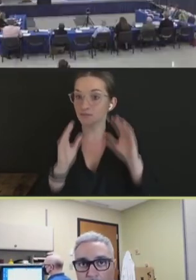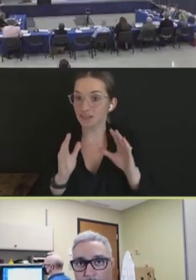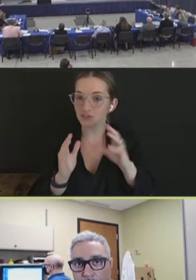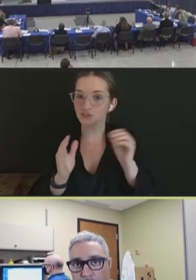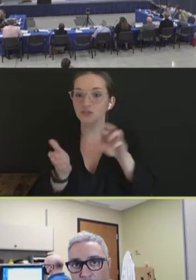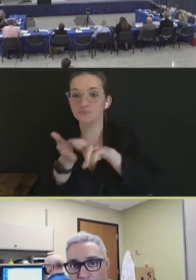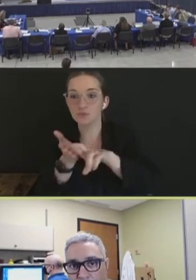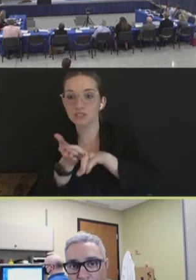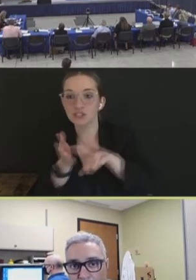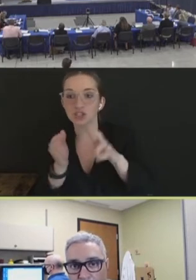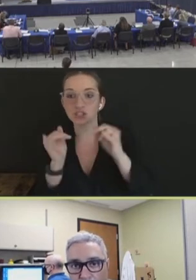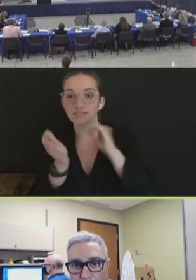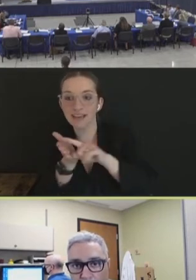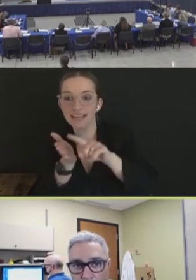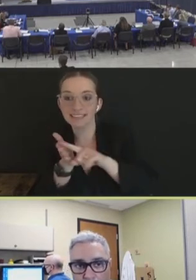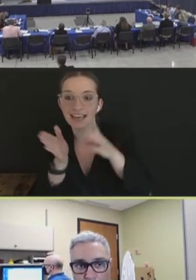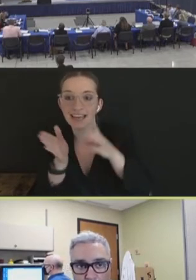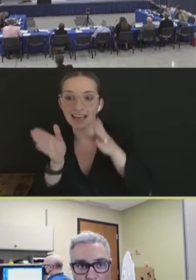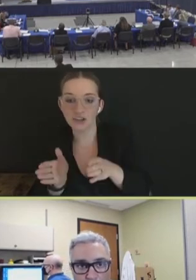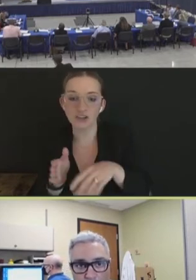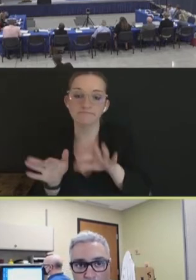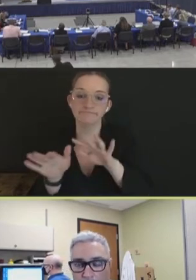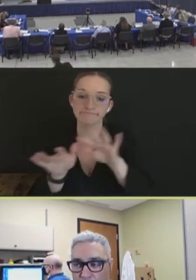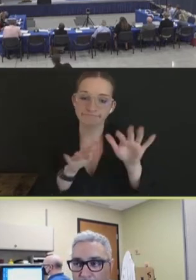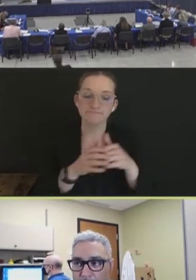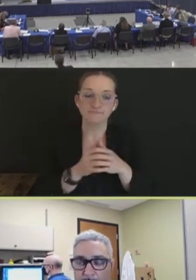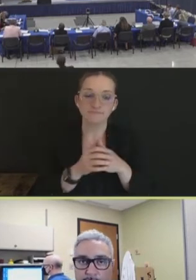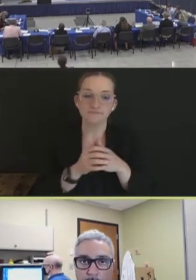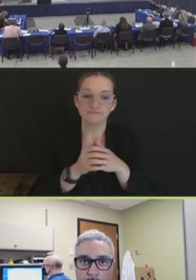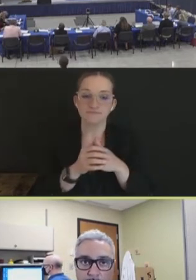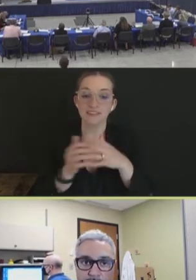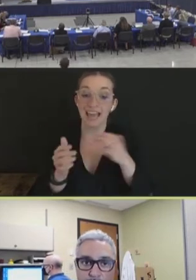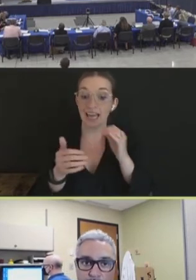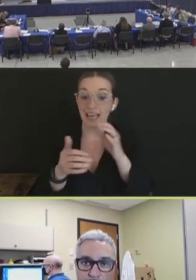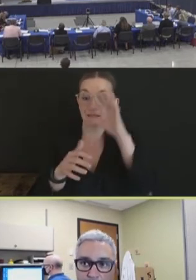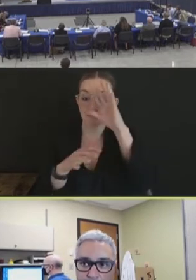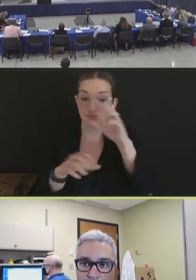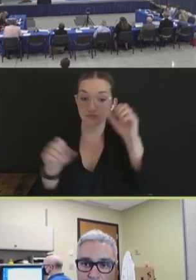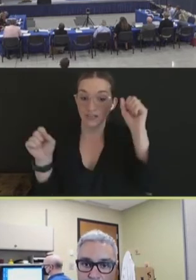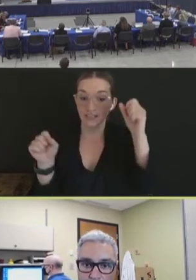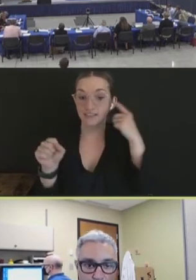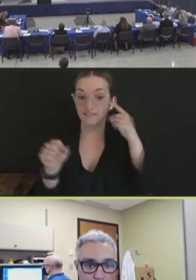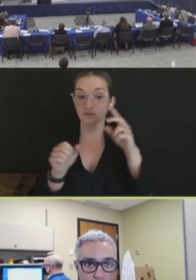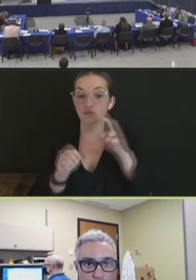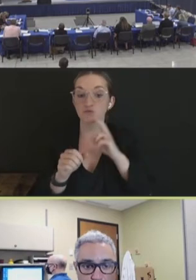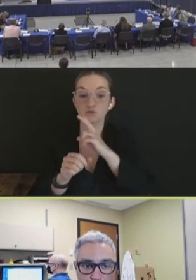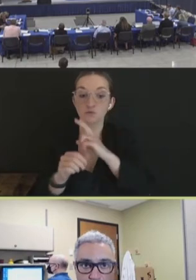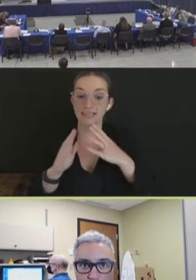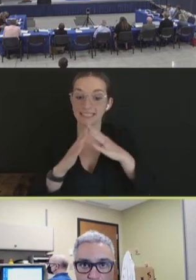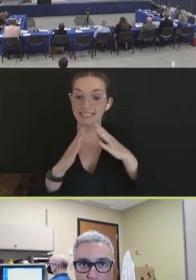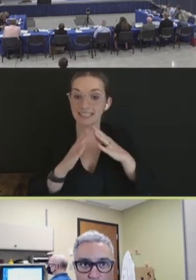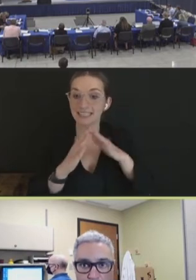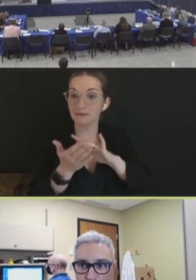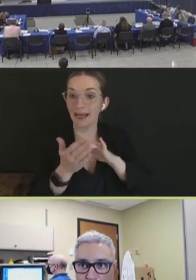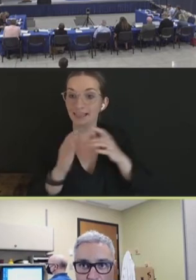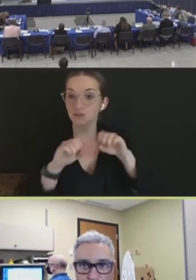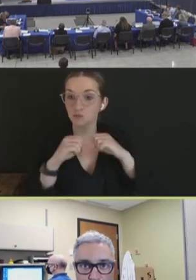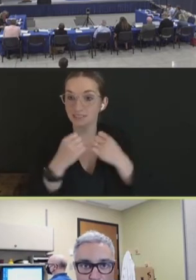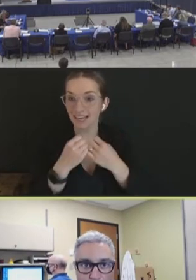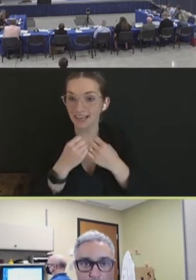a research clinical informaticist for Health Partners Institute, as well as president locally of Twin Cities Medical Society. Let's go to the next slide, if you don't